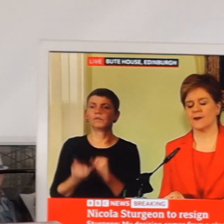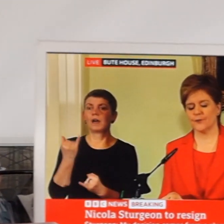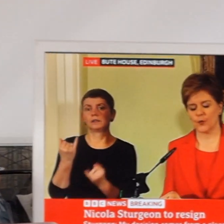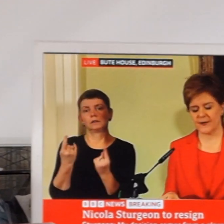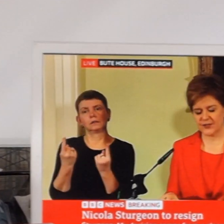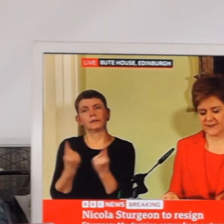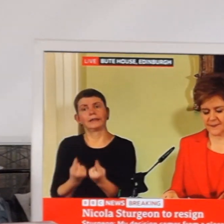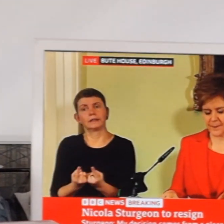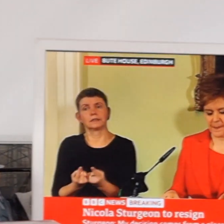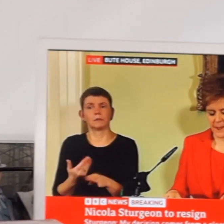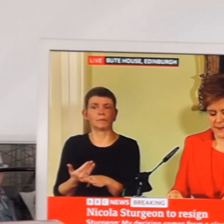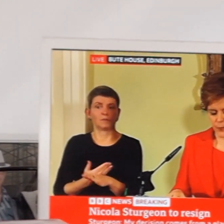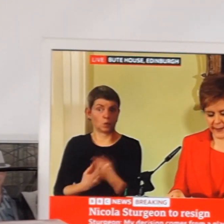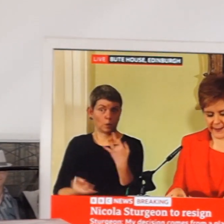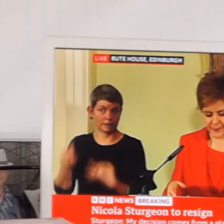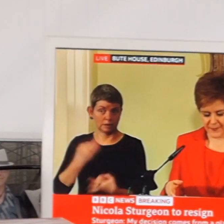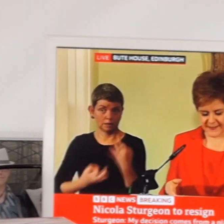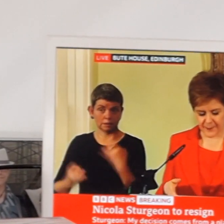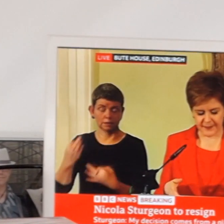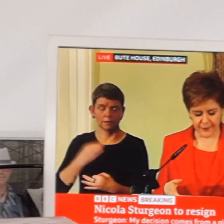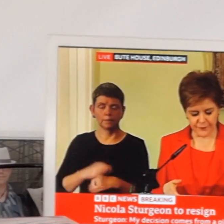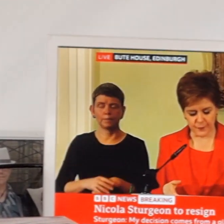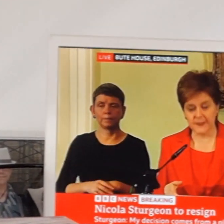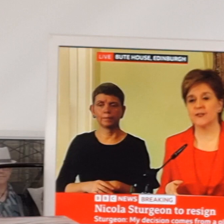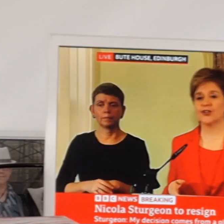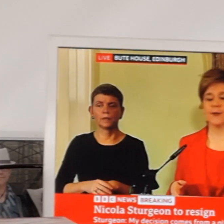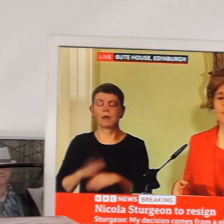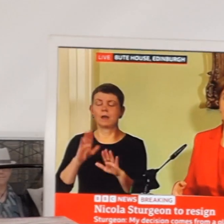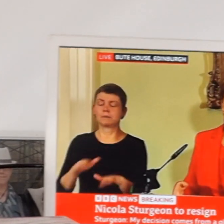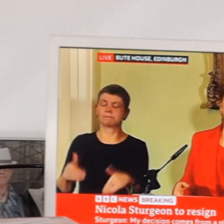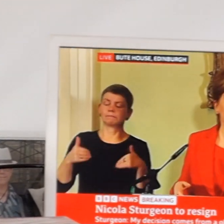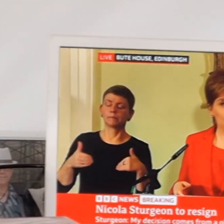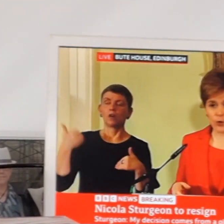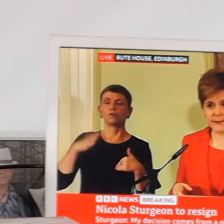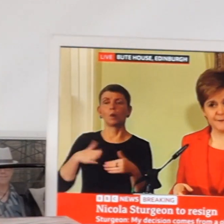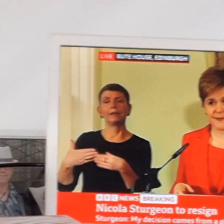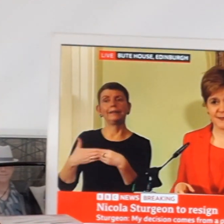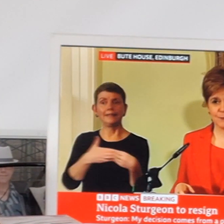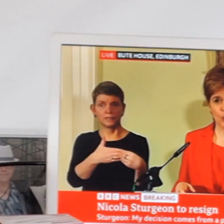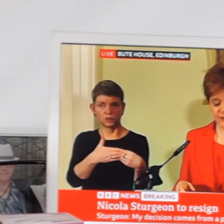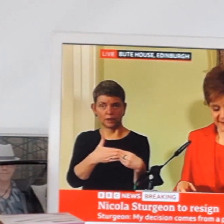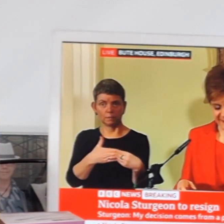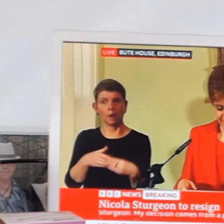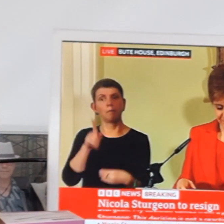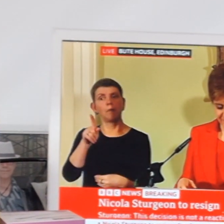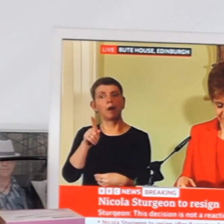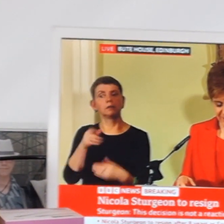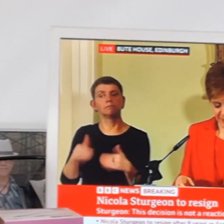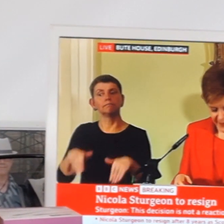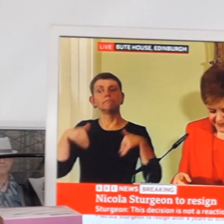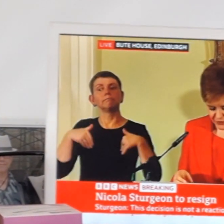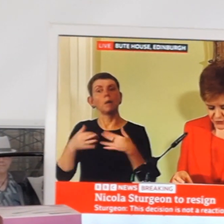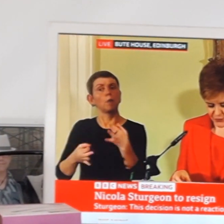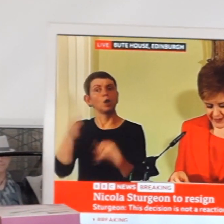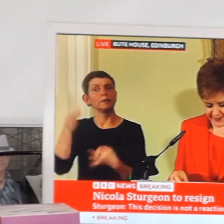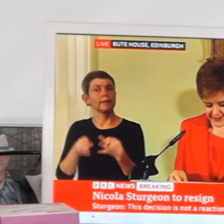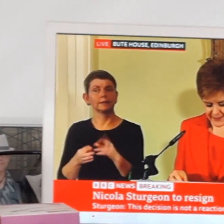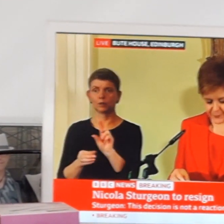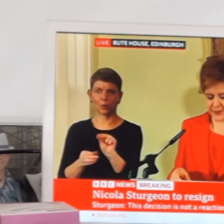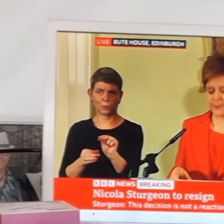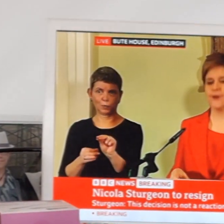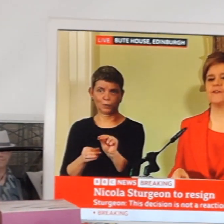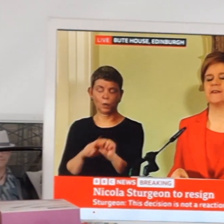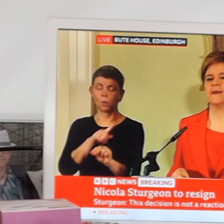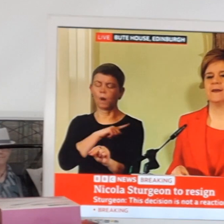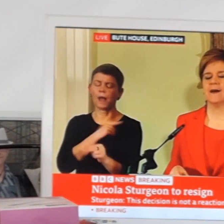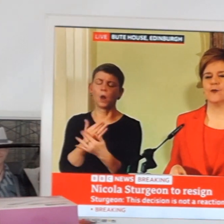take a few questions. While I am stepping down from leadership, I am not leaving politics. There are many issues I care